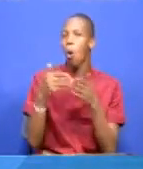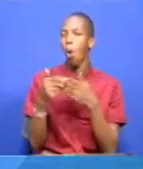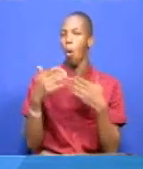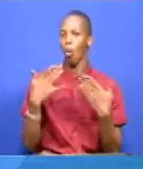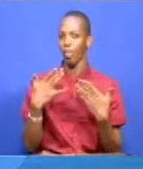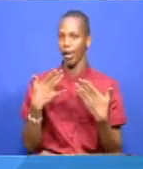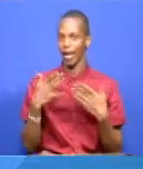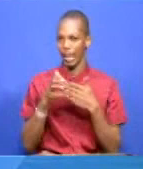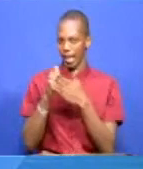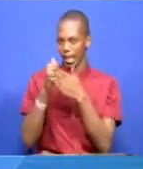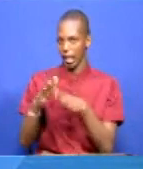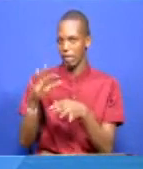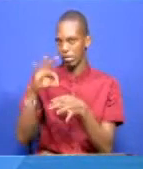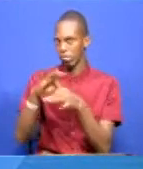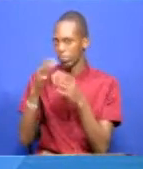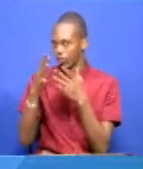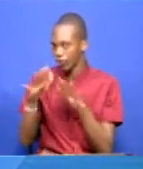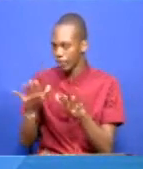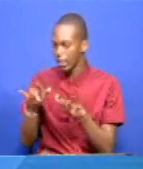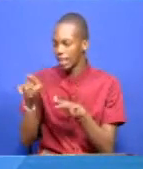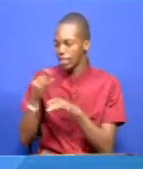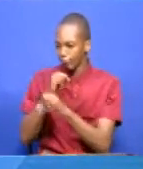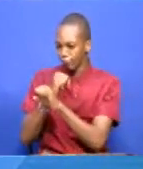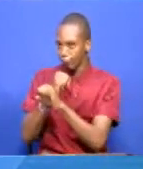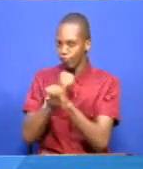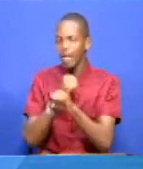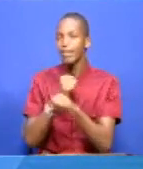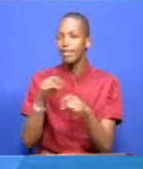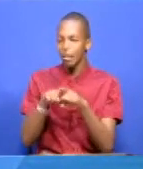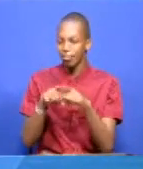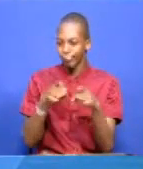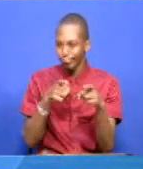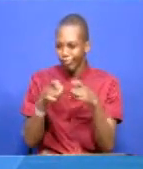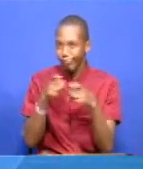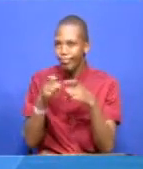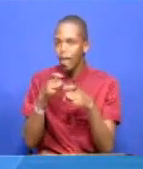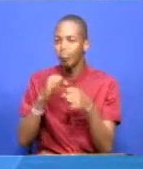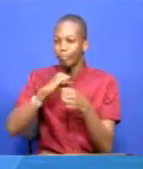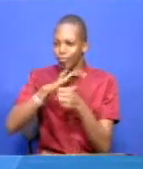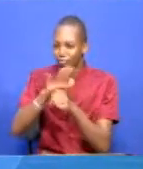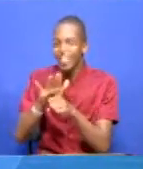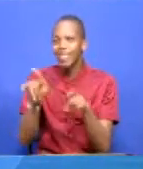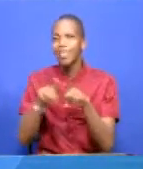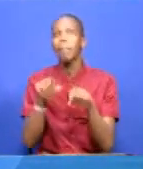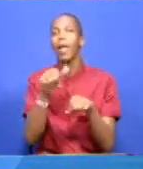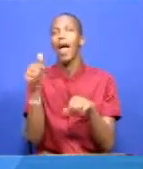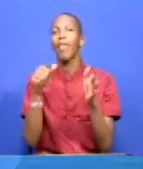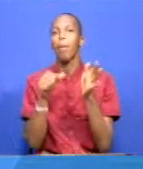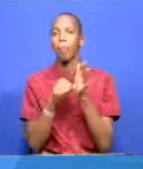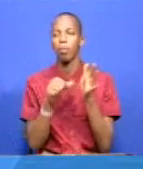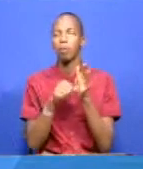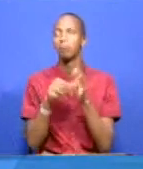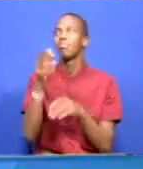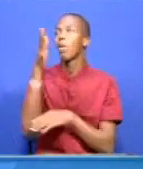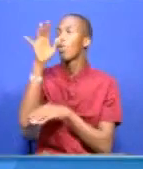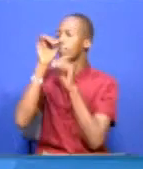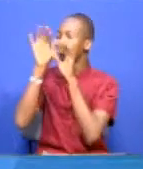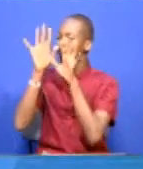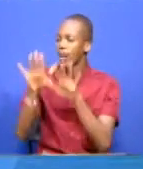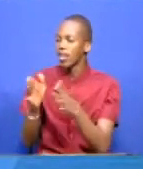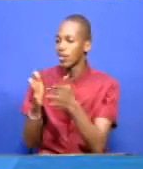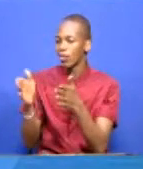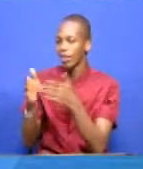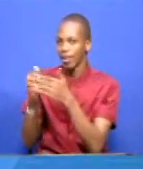the coronavirus and other disasters across the country. May God reward you abundantly. As